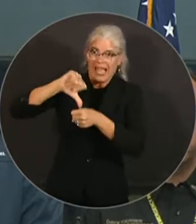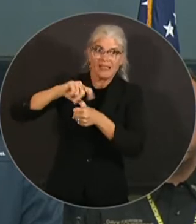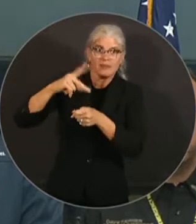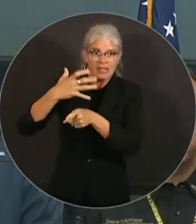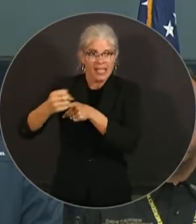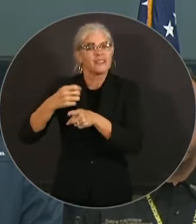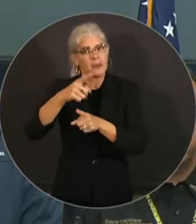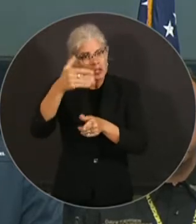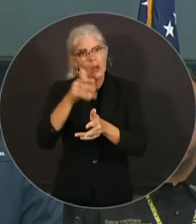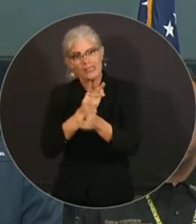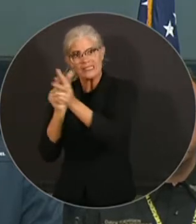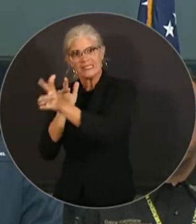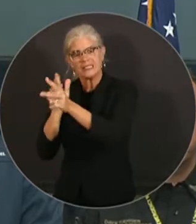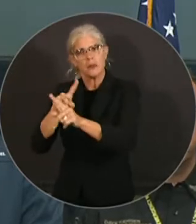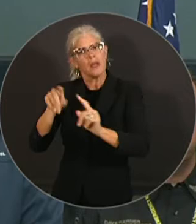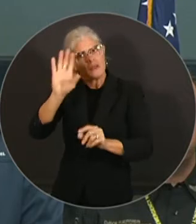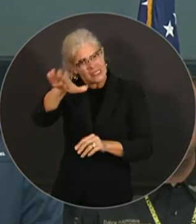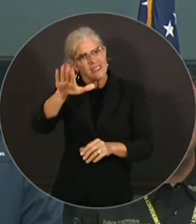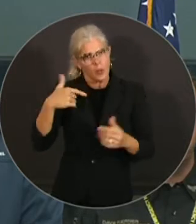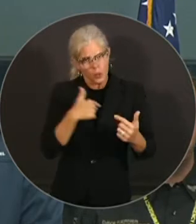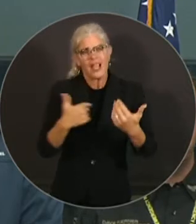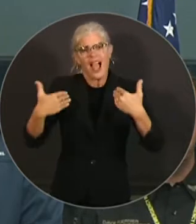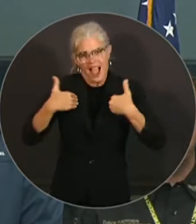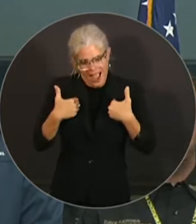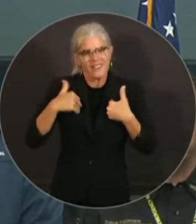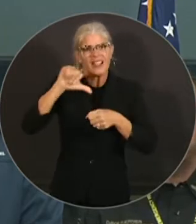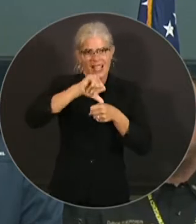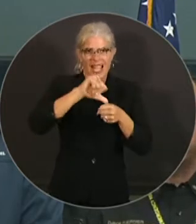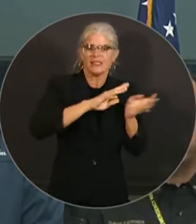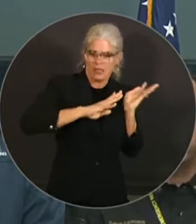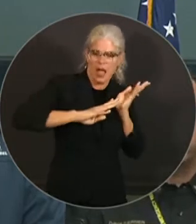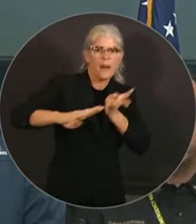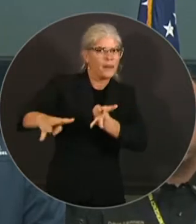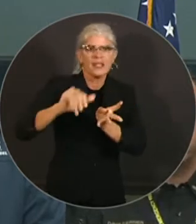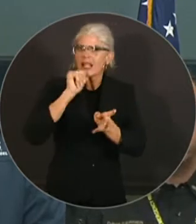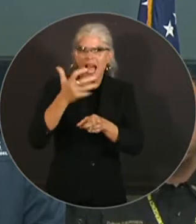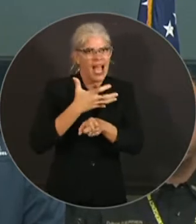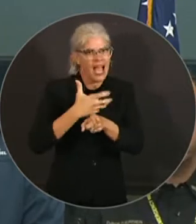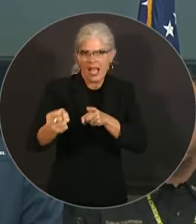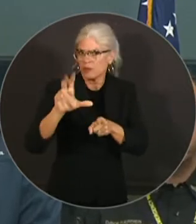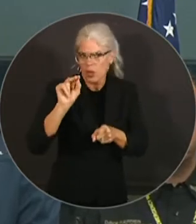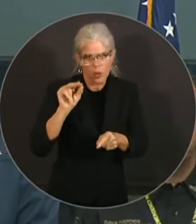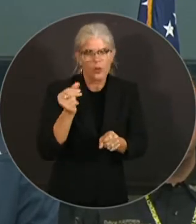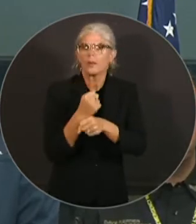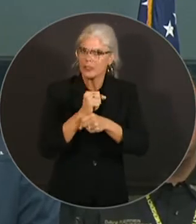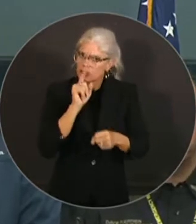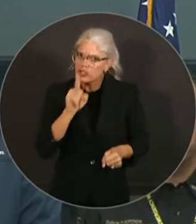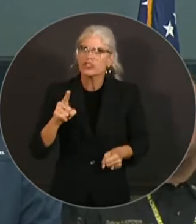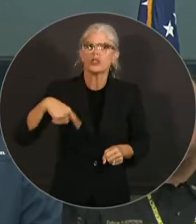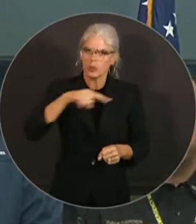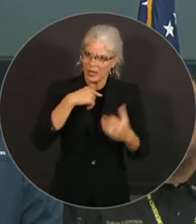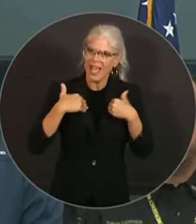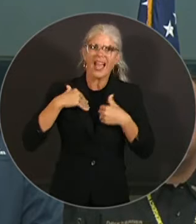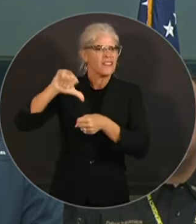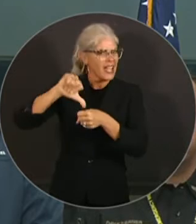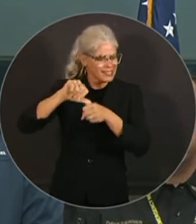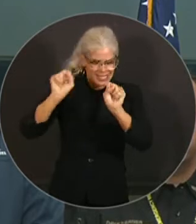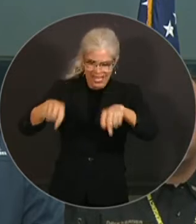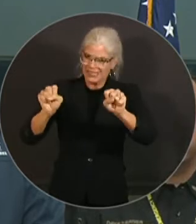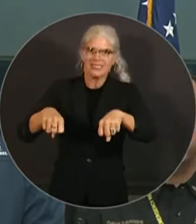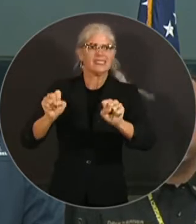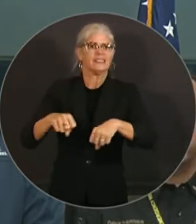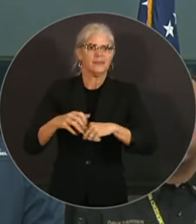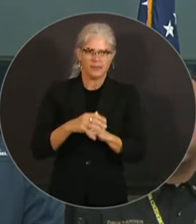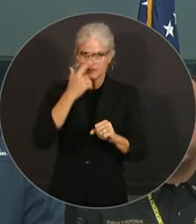being resupplied with the fuel. So we're going to continue to ensure that we have fuel coming, but they're still coming with the